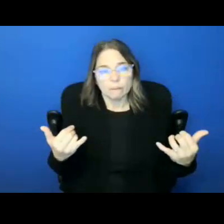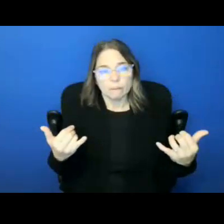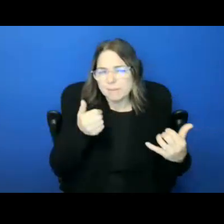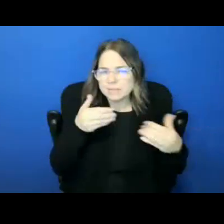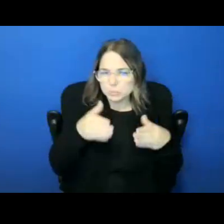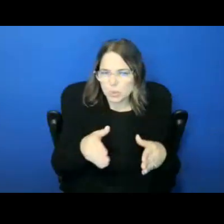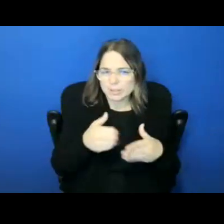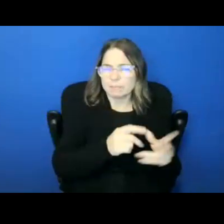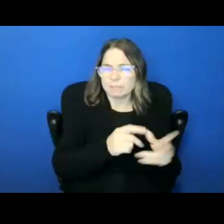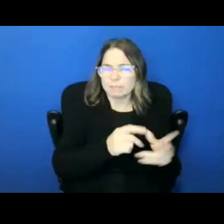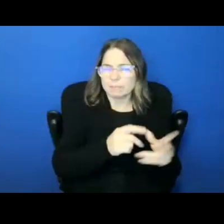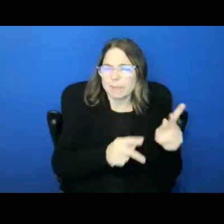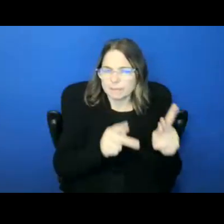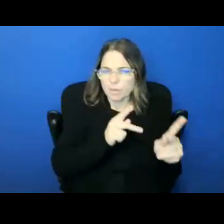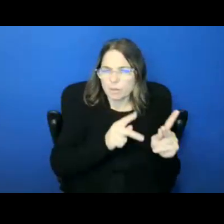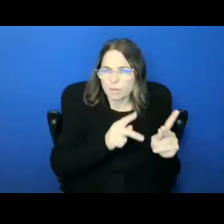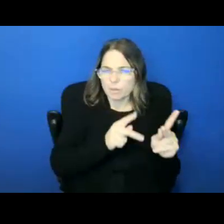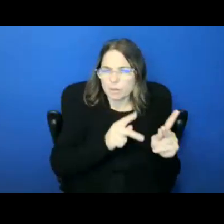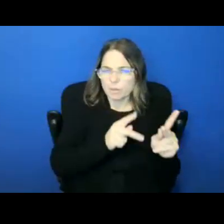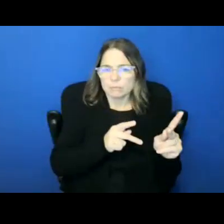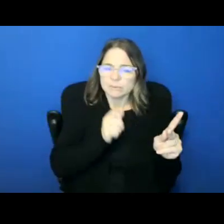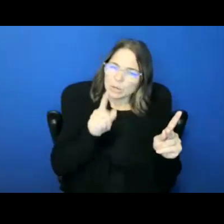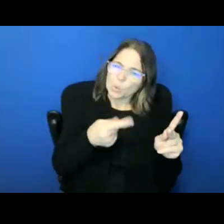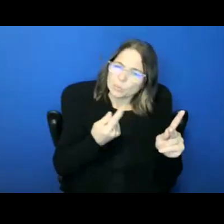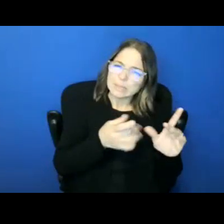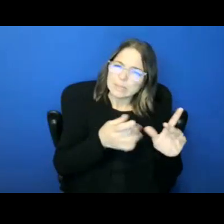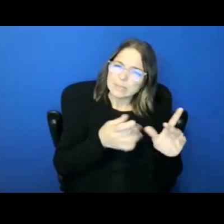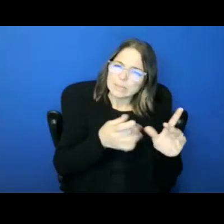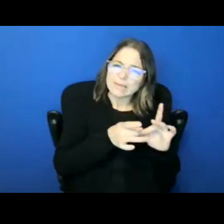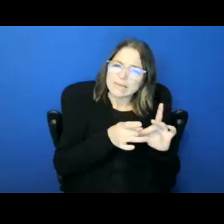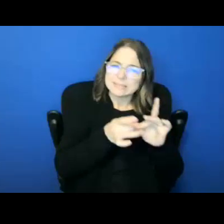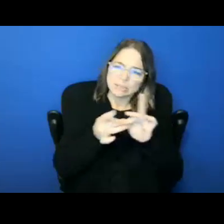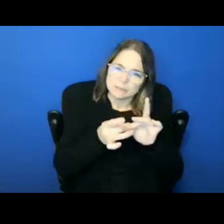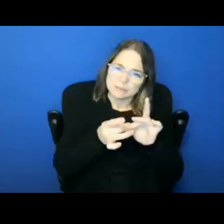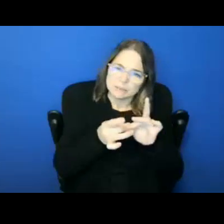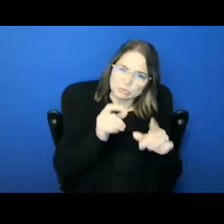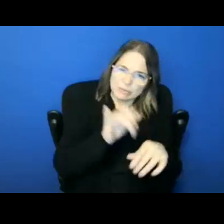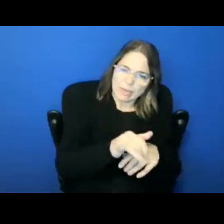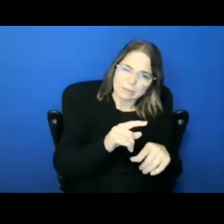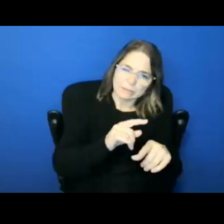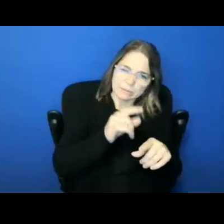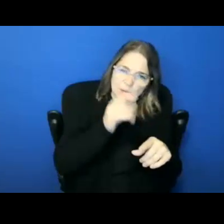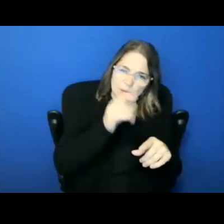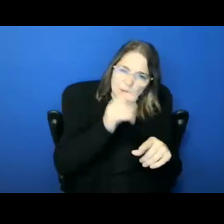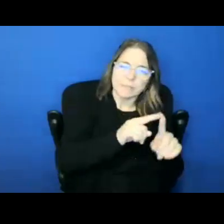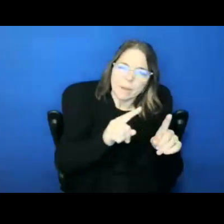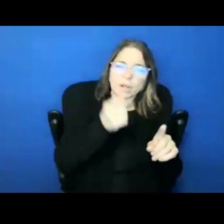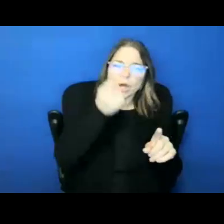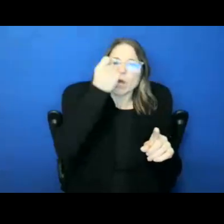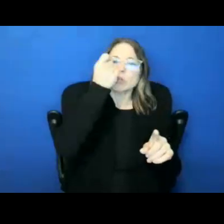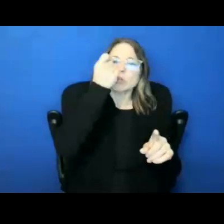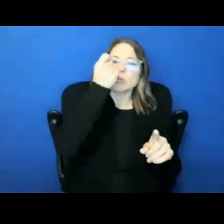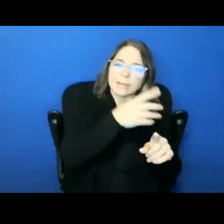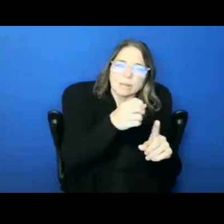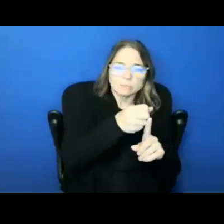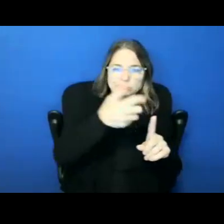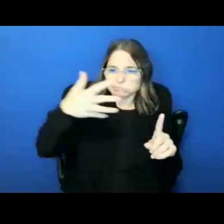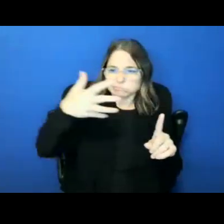to help people get to a point of not just attaching something to it, but understanding it and moving it beyond